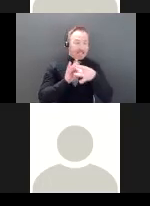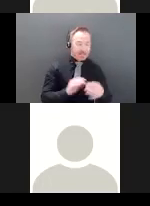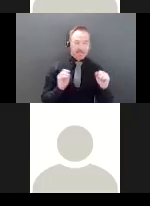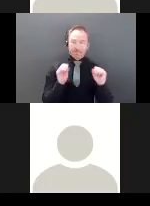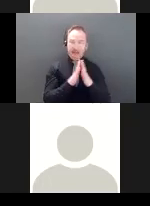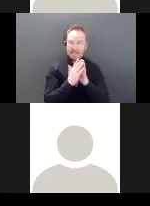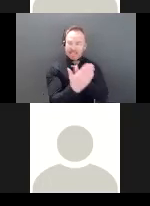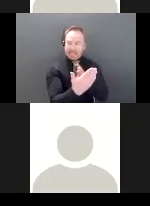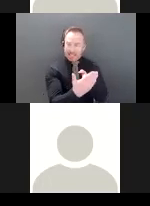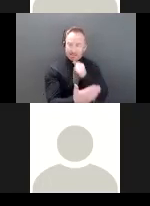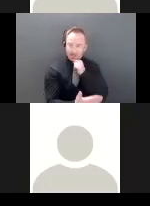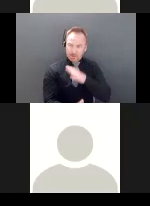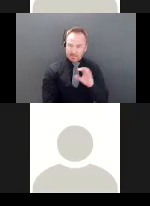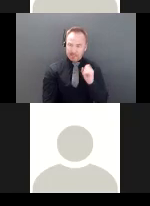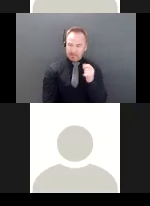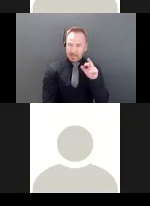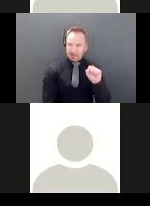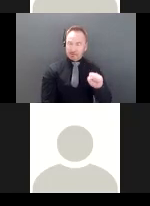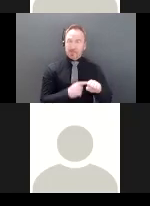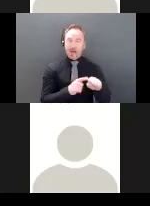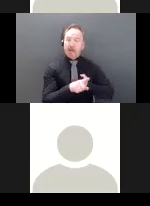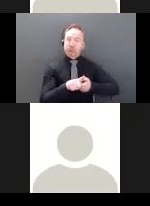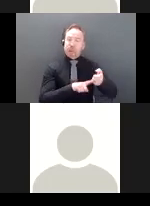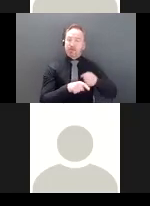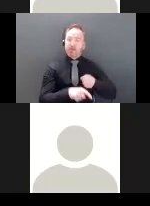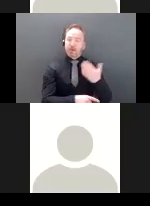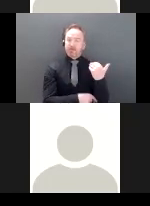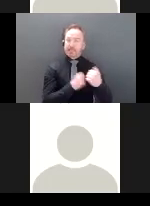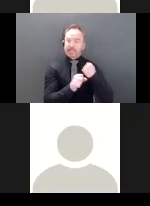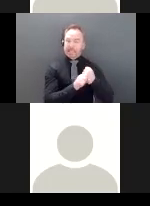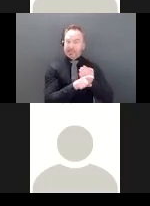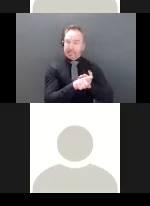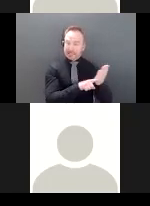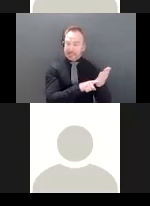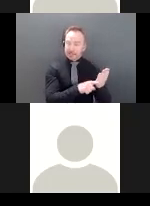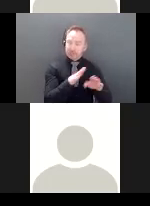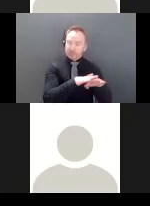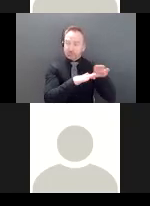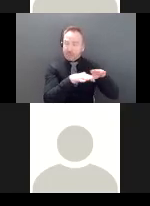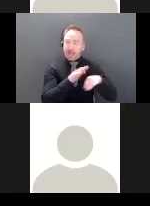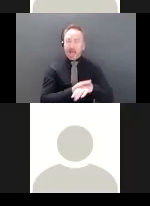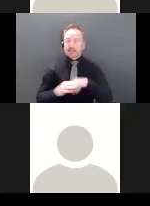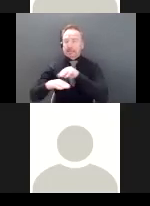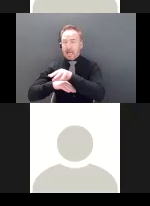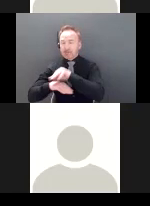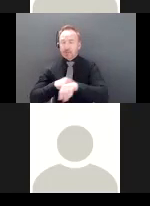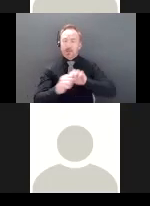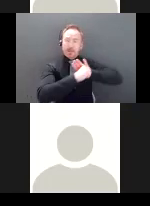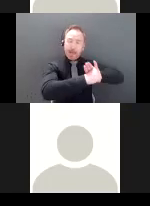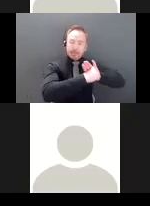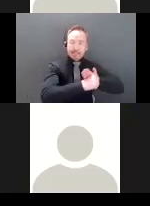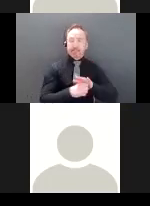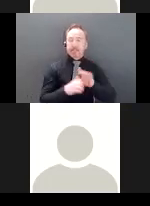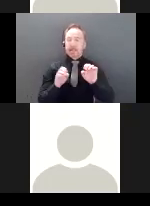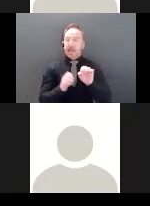worked for over 15 years in that sector as a counselor, an advocate, an educator, and